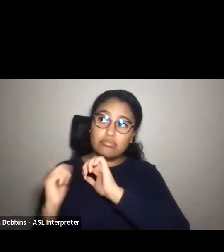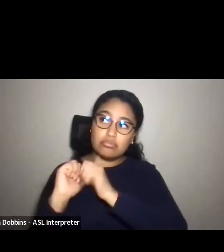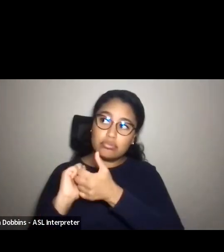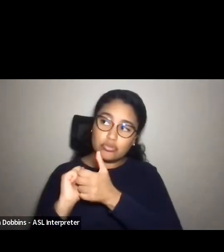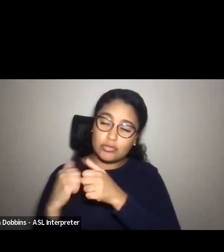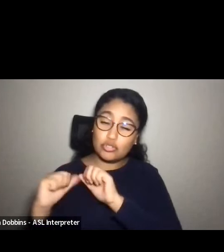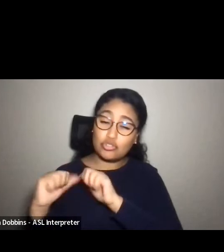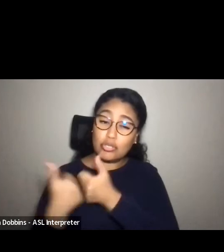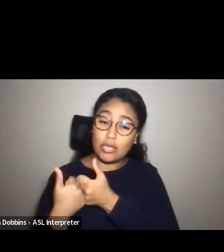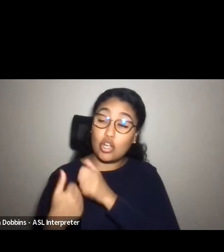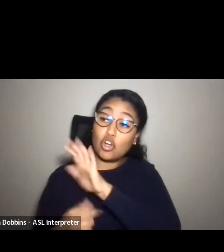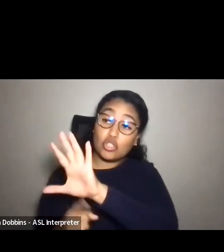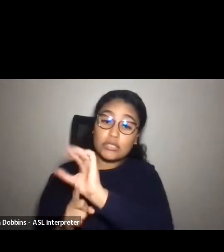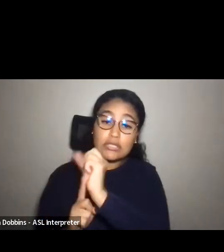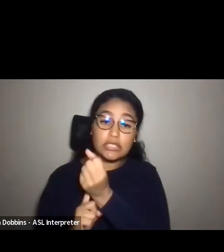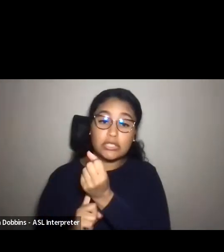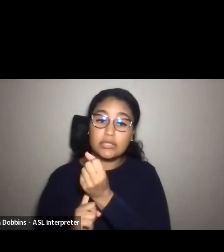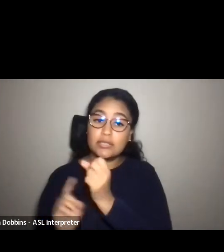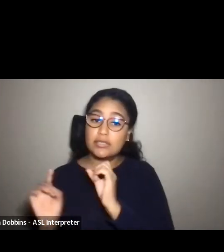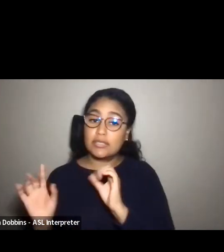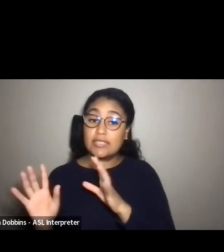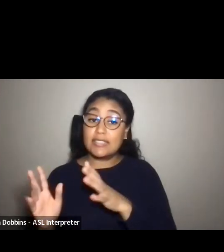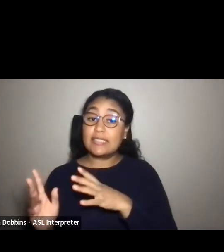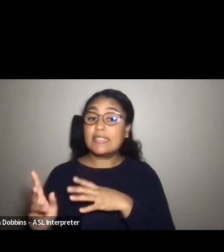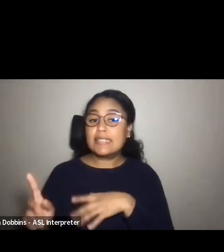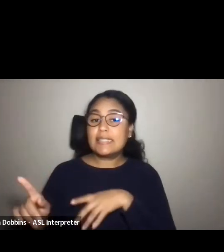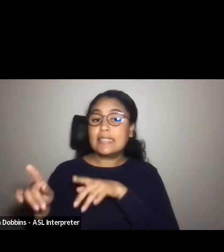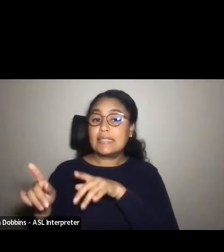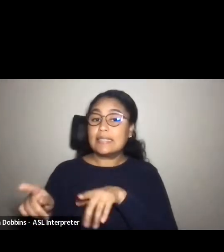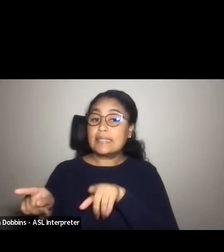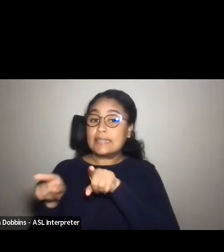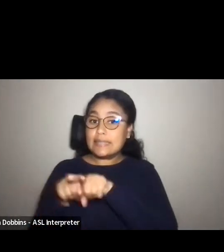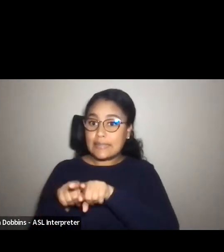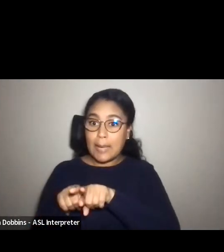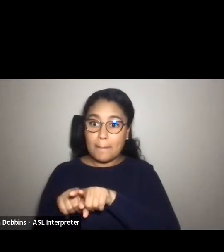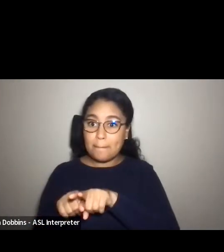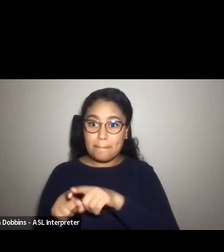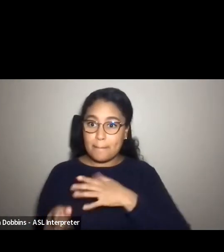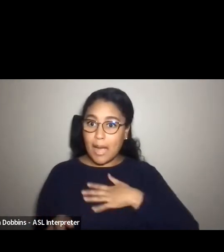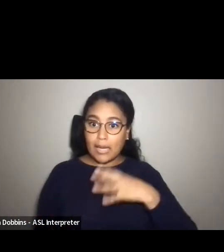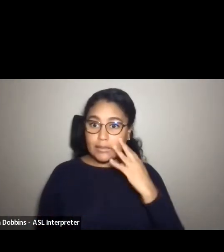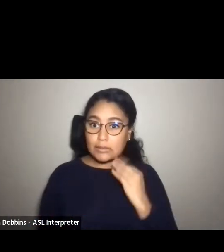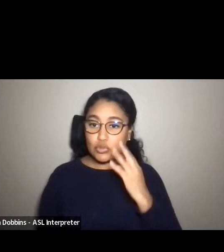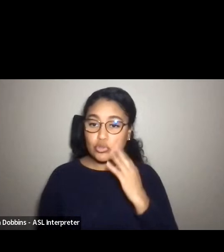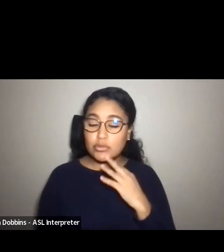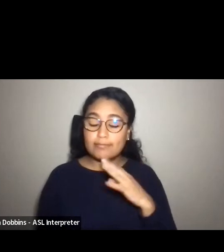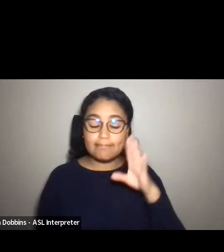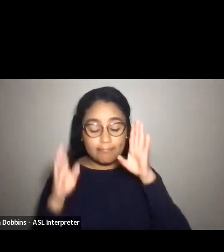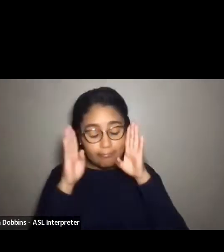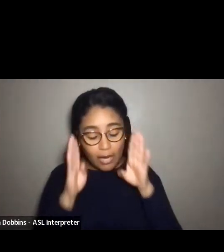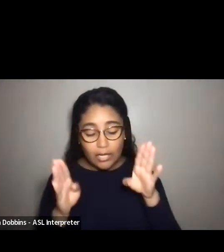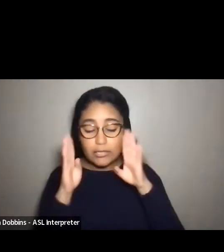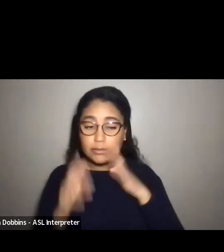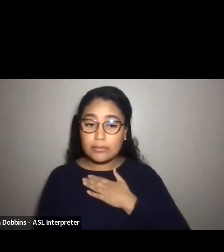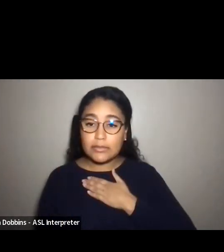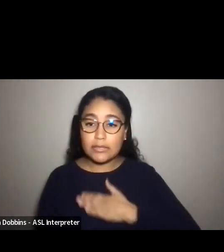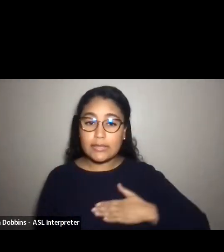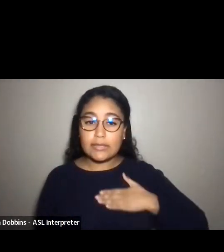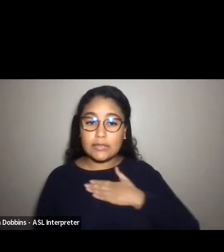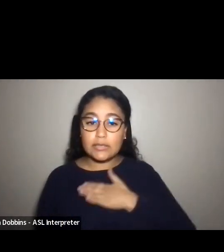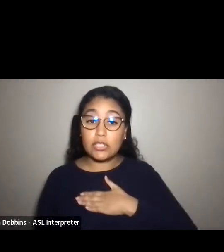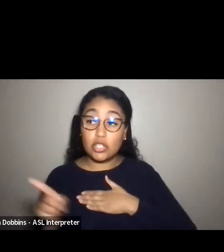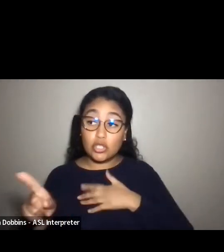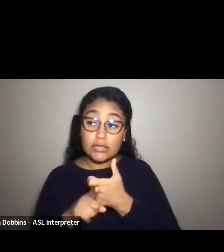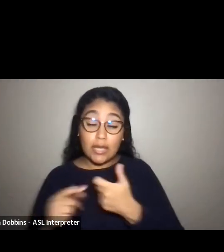Her situation is eerily similar to what happened to me. Pay attention, please. She's